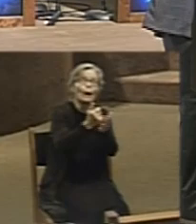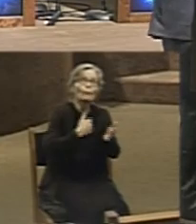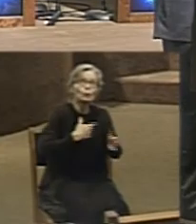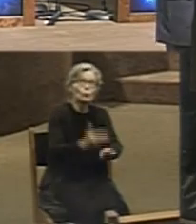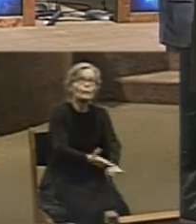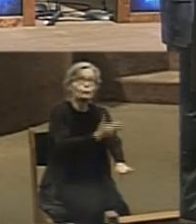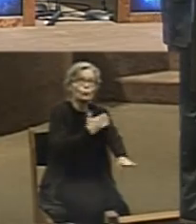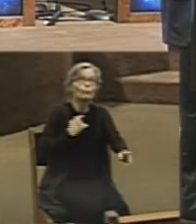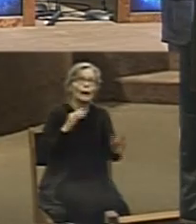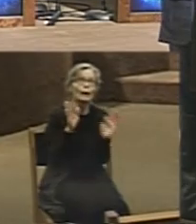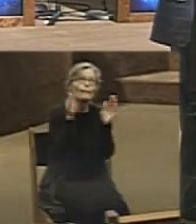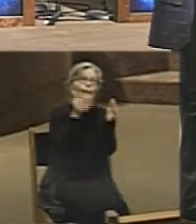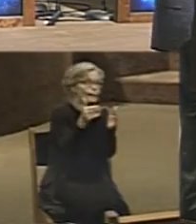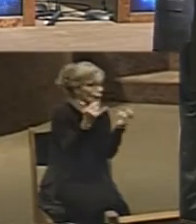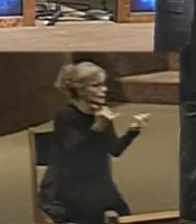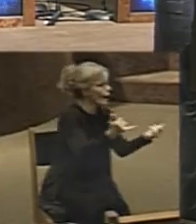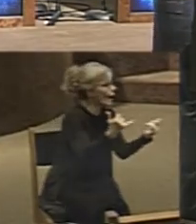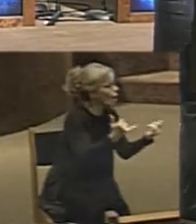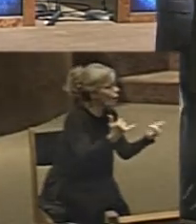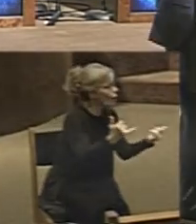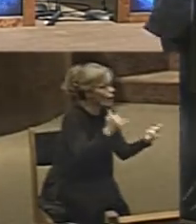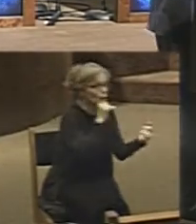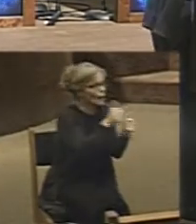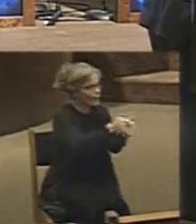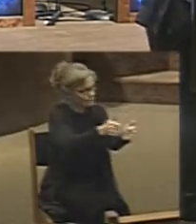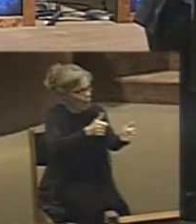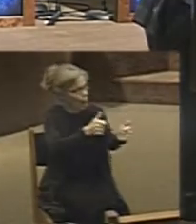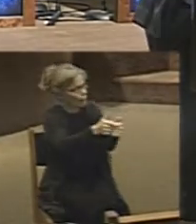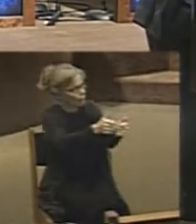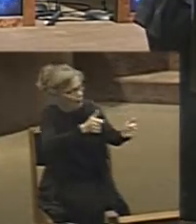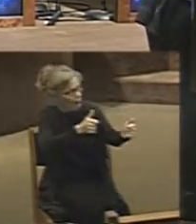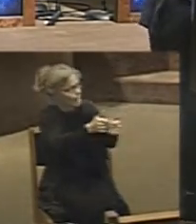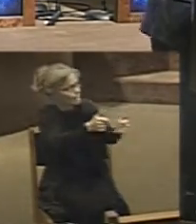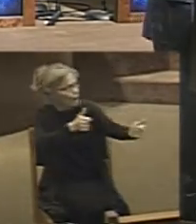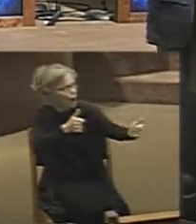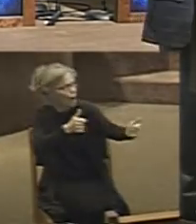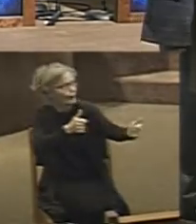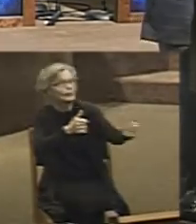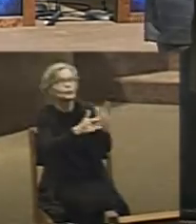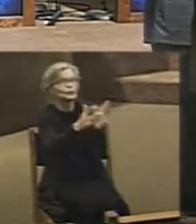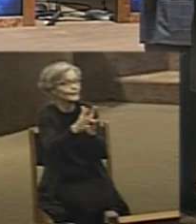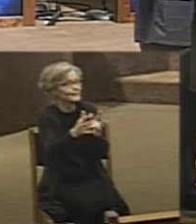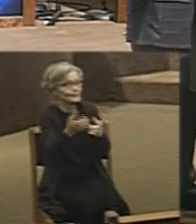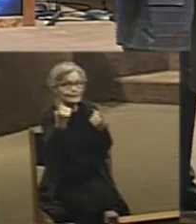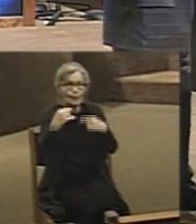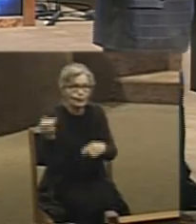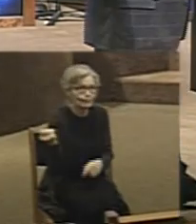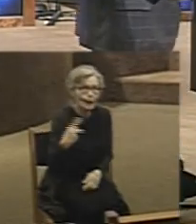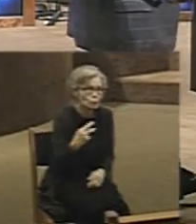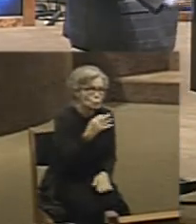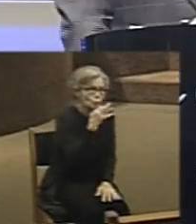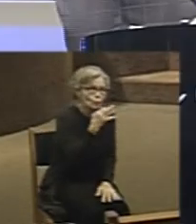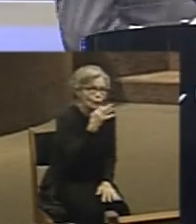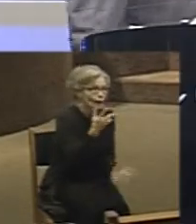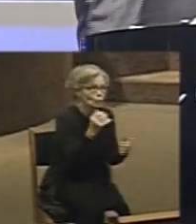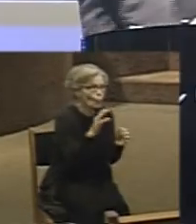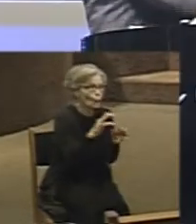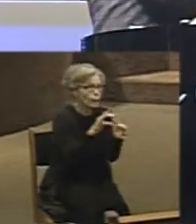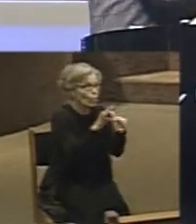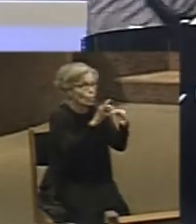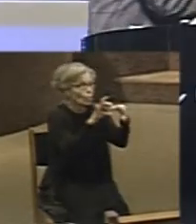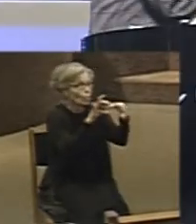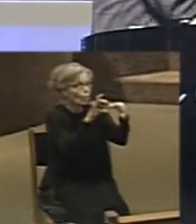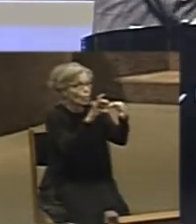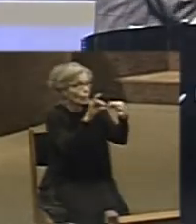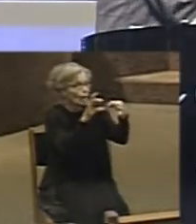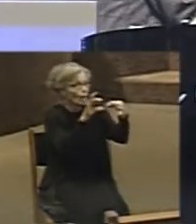a notch. I don't want to get further from God. I want to get closer to God. I don't want to be less intimate with God. I want